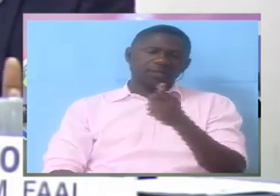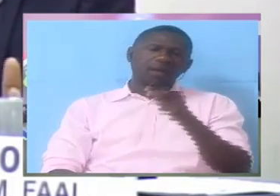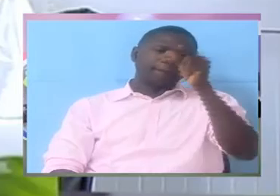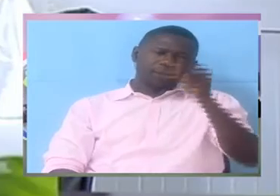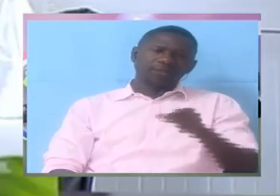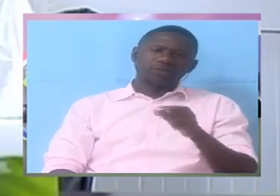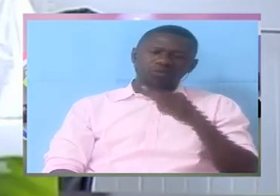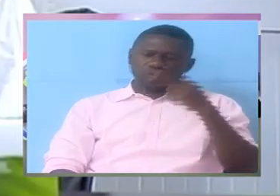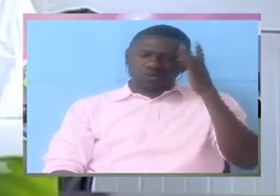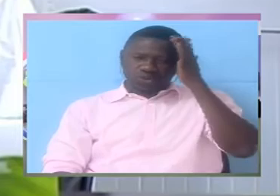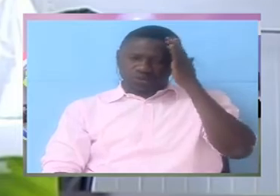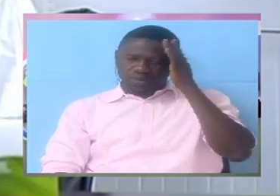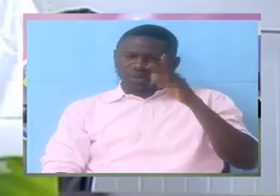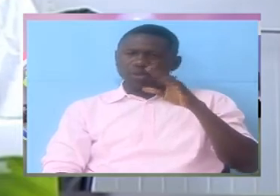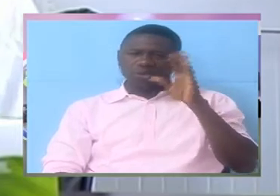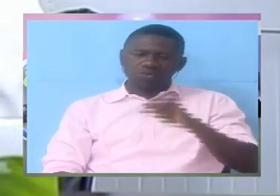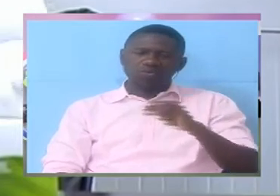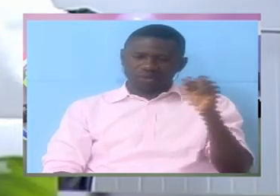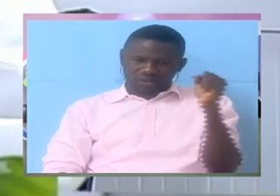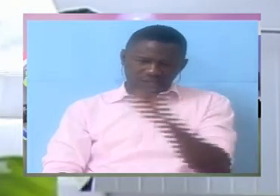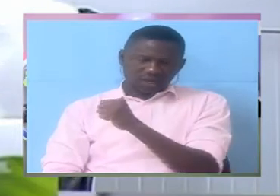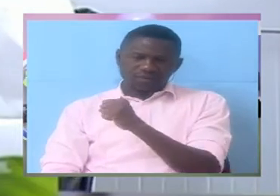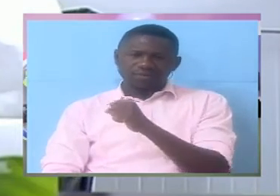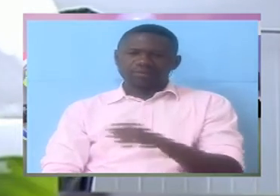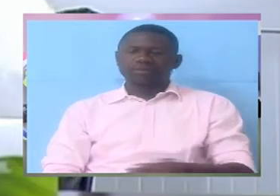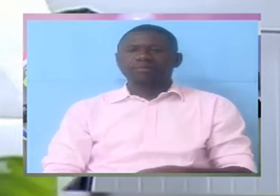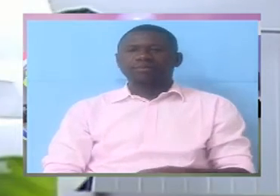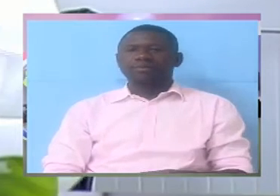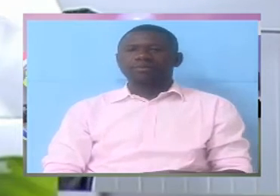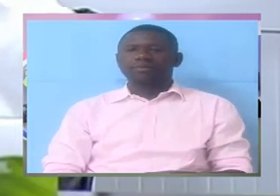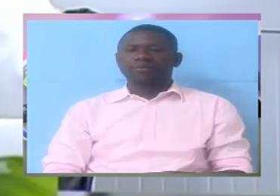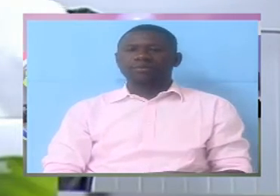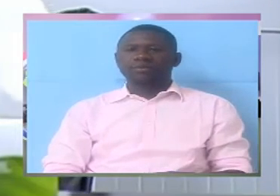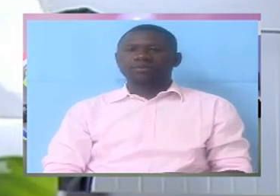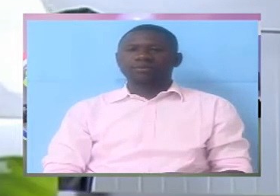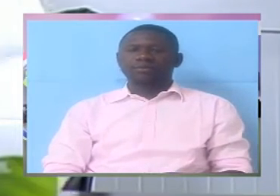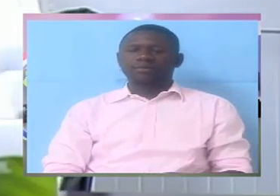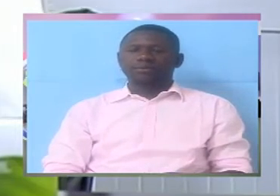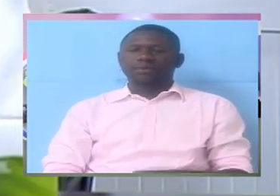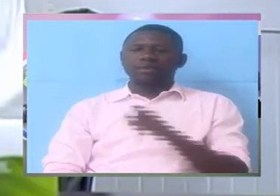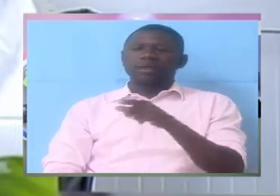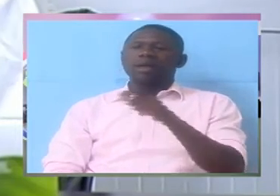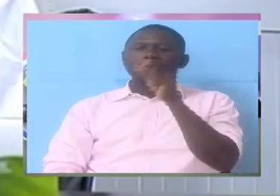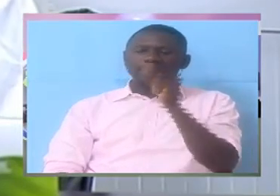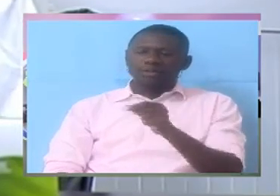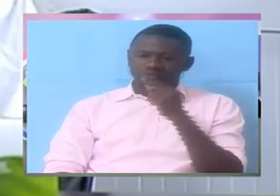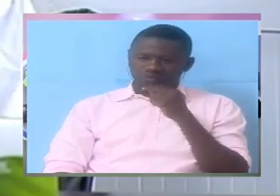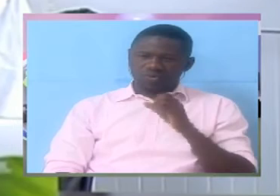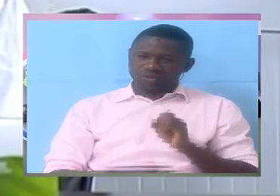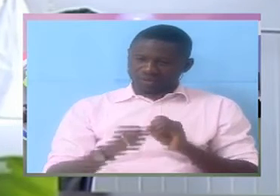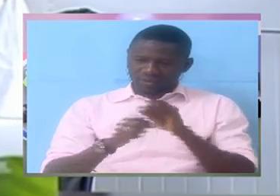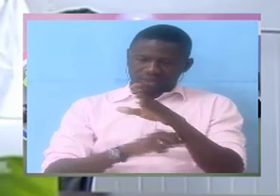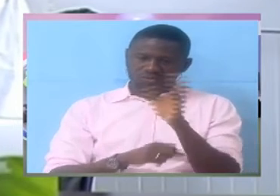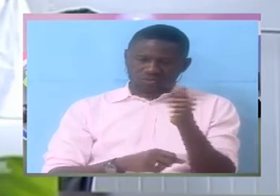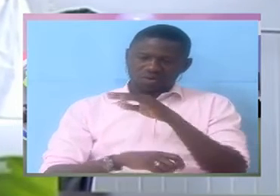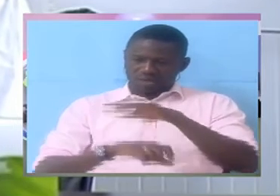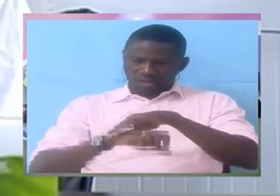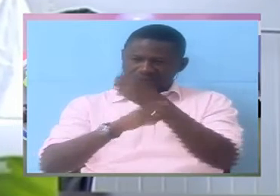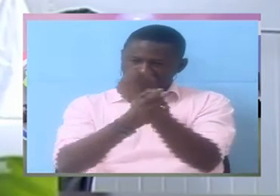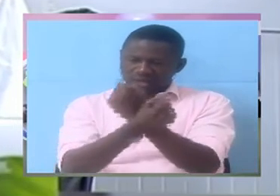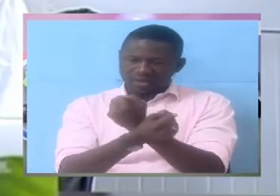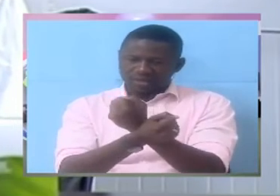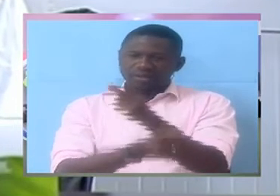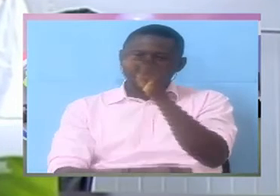happens. He was instructed to go and arrest, but not to fight with him. I